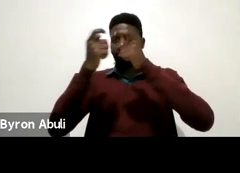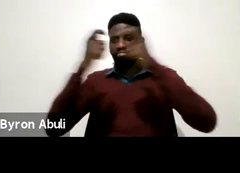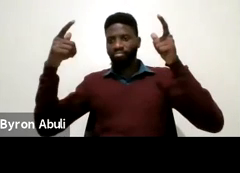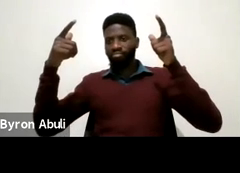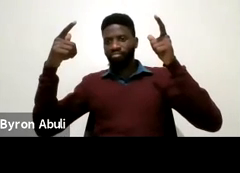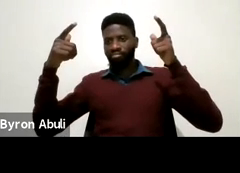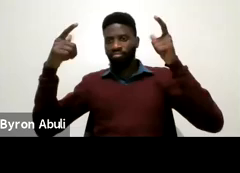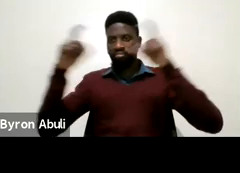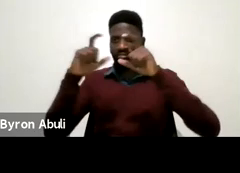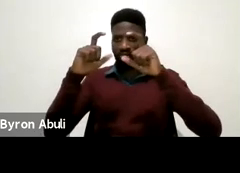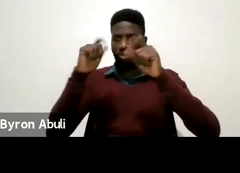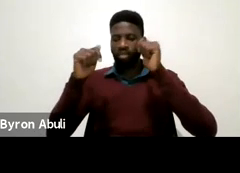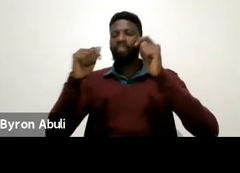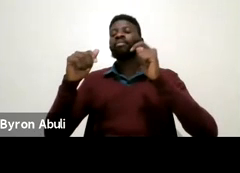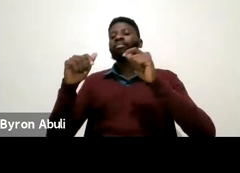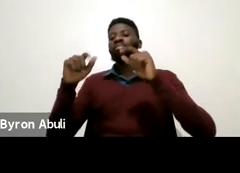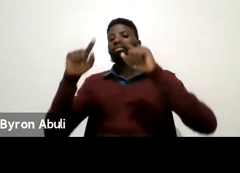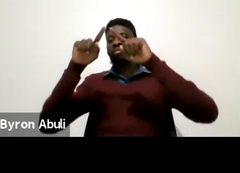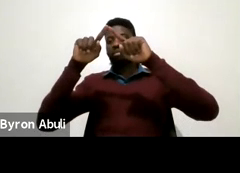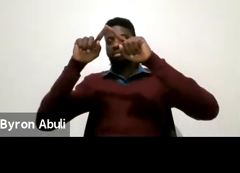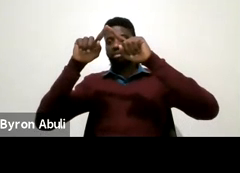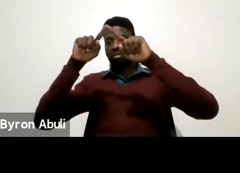talks about the time